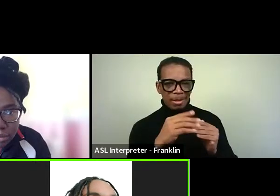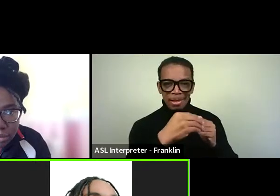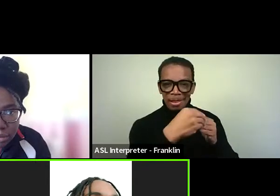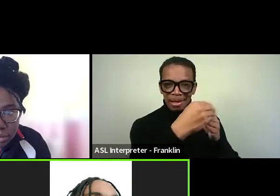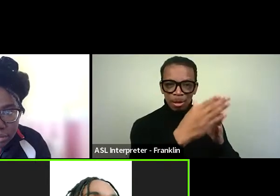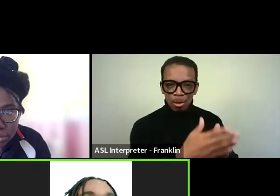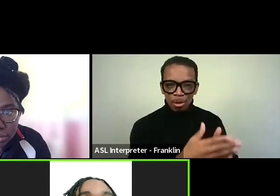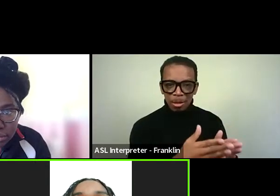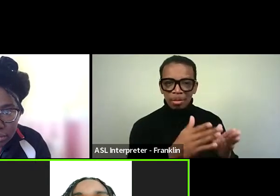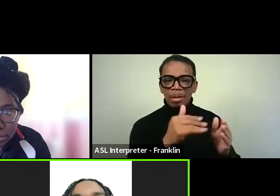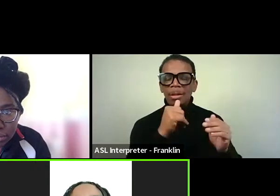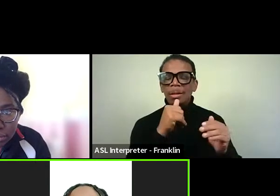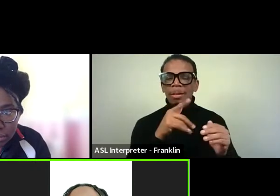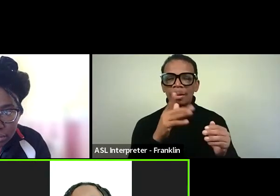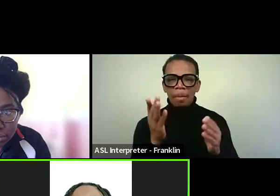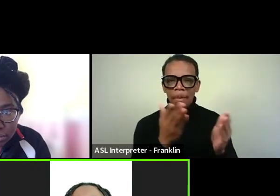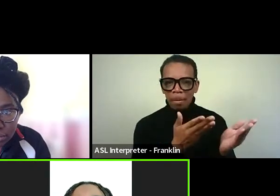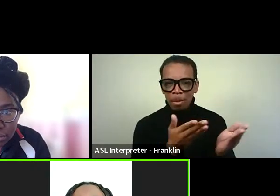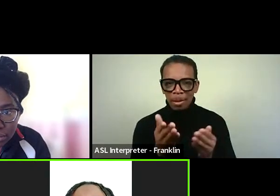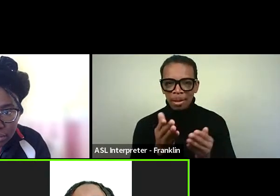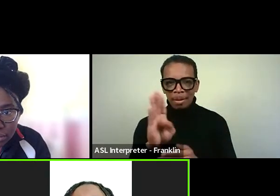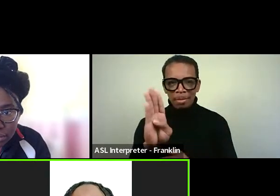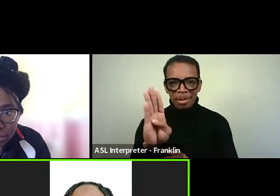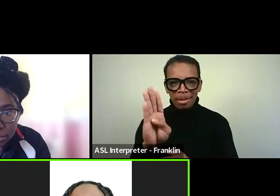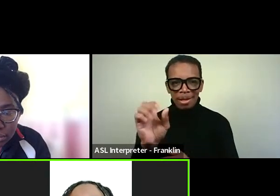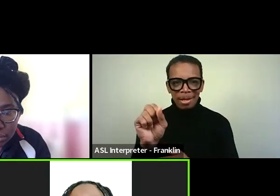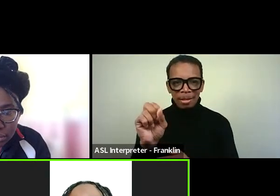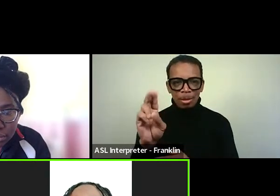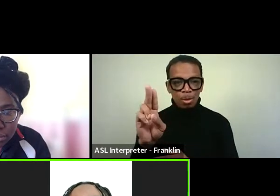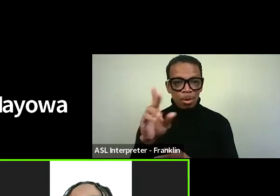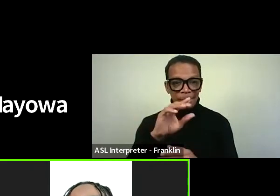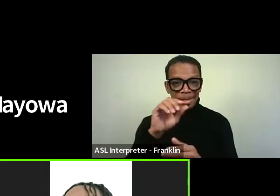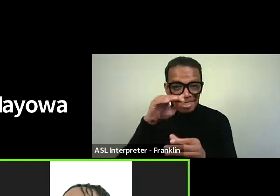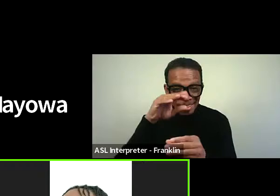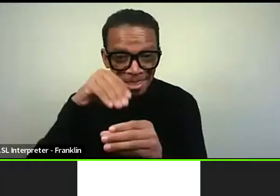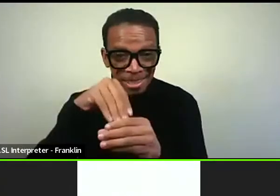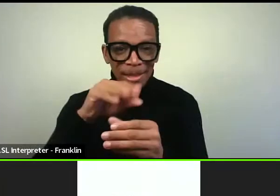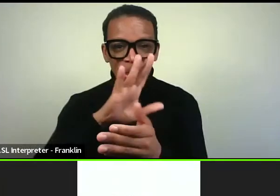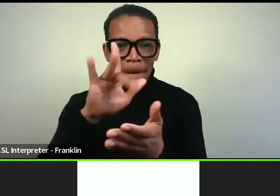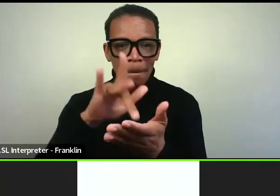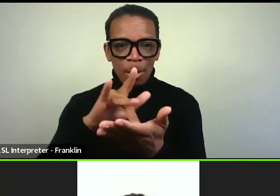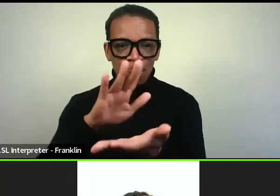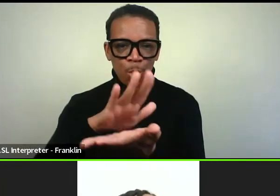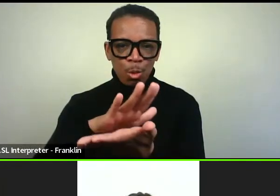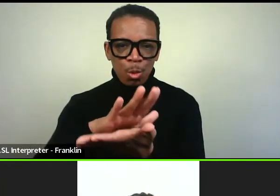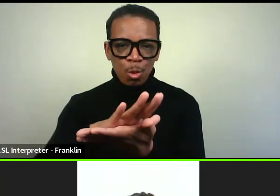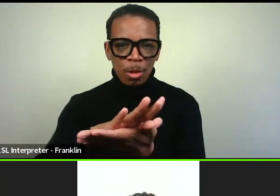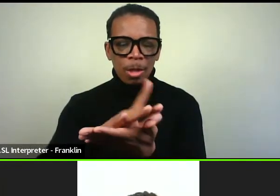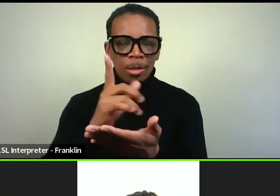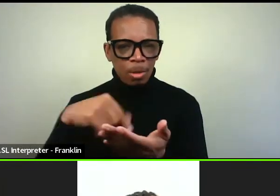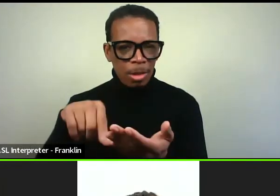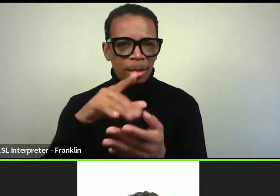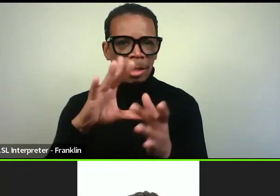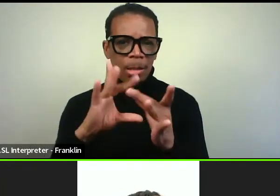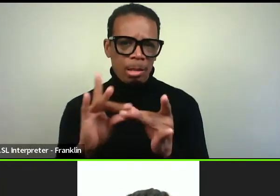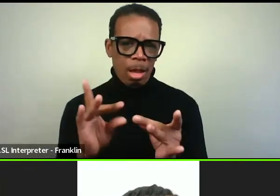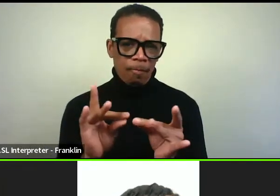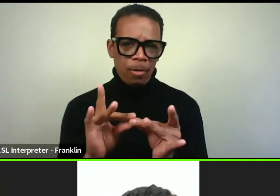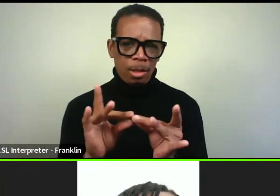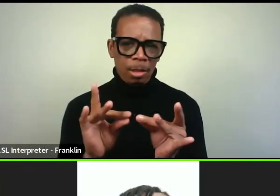within bringing in a Black student union within the middle school, so they can be able to vent and